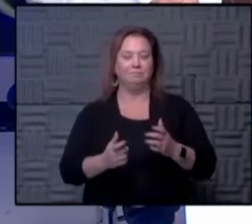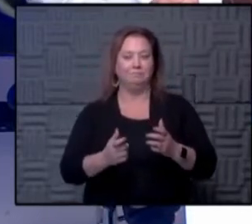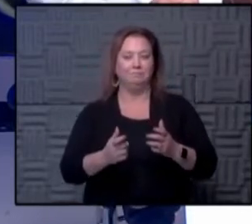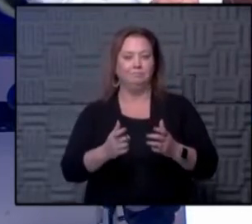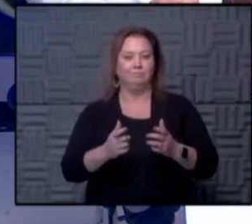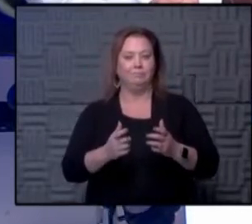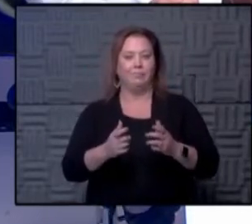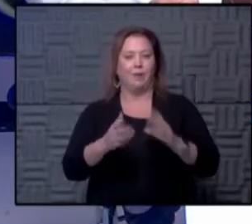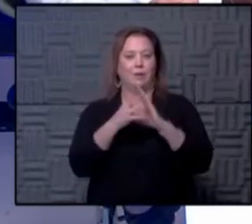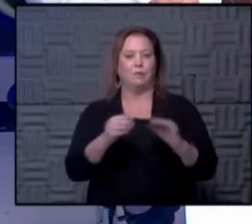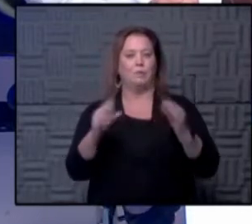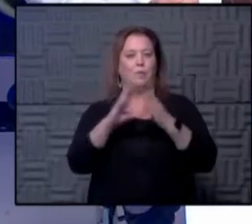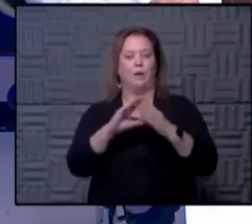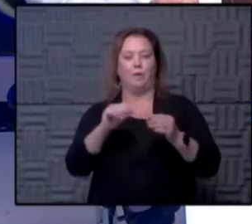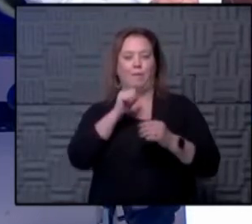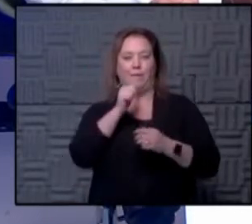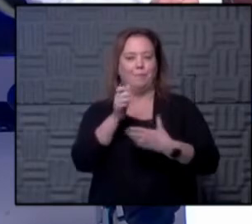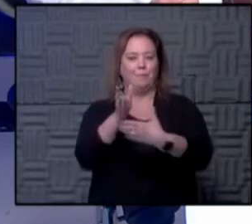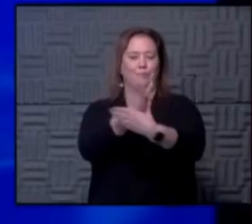untold stories.